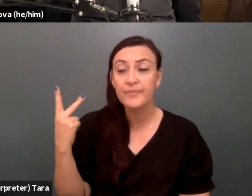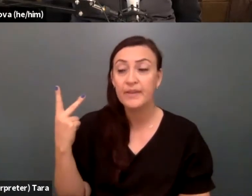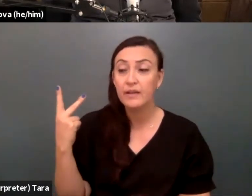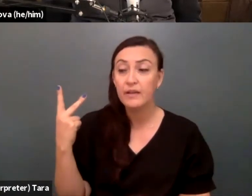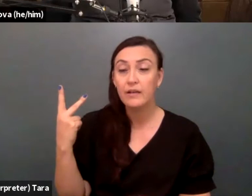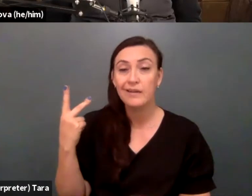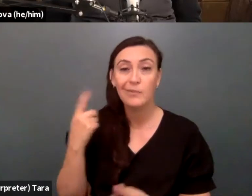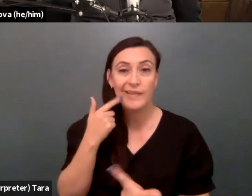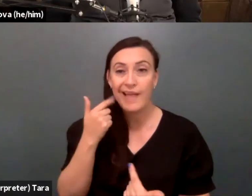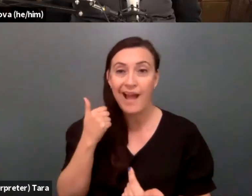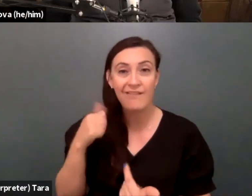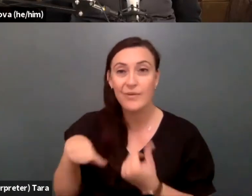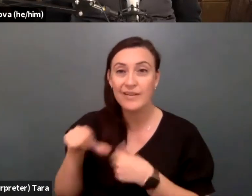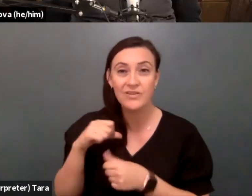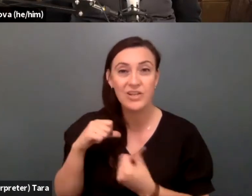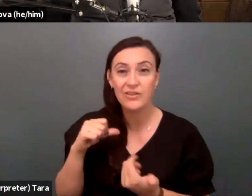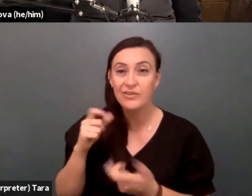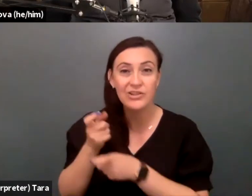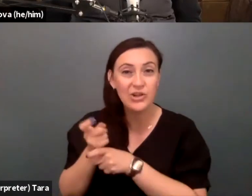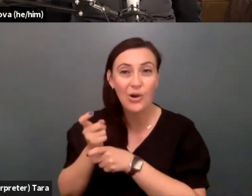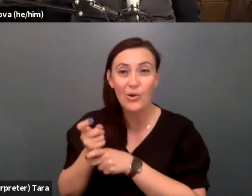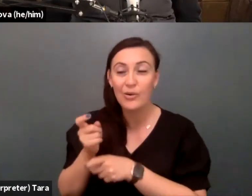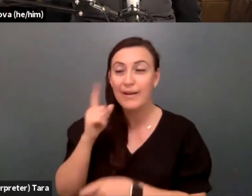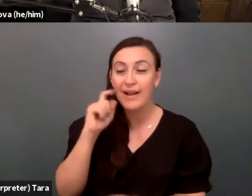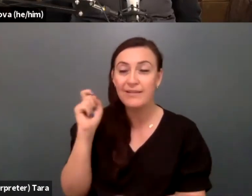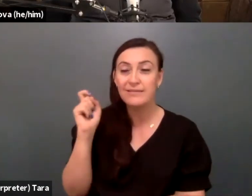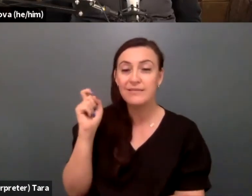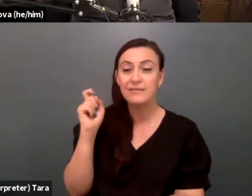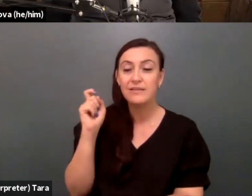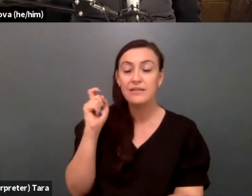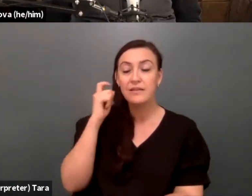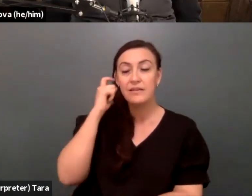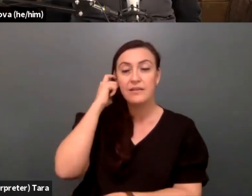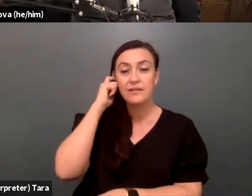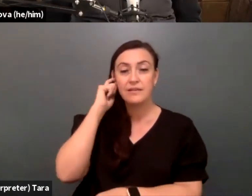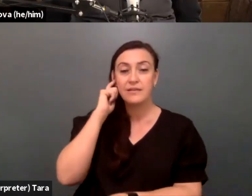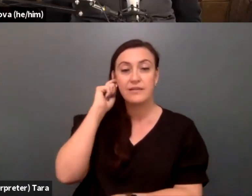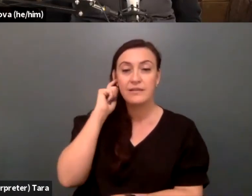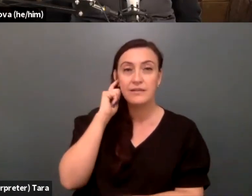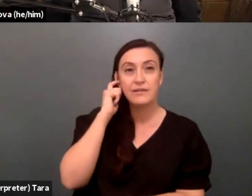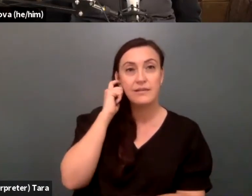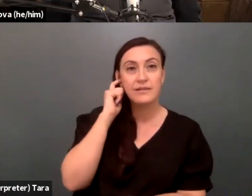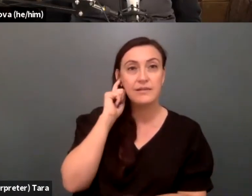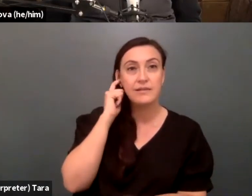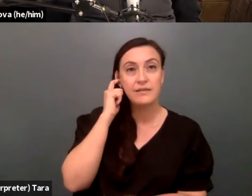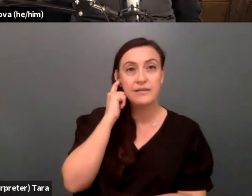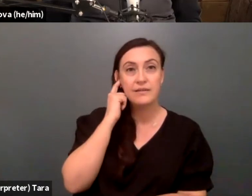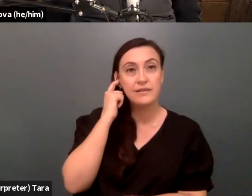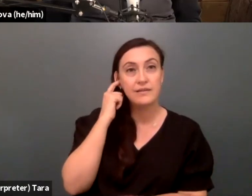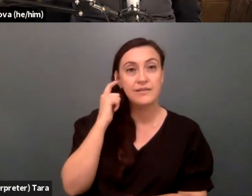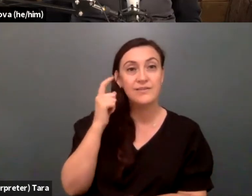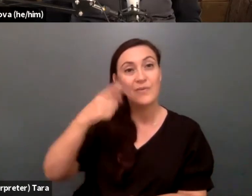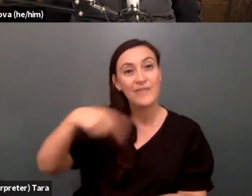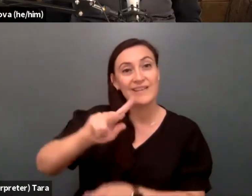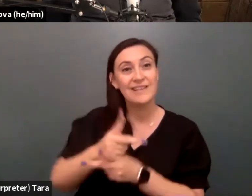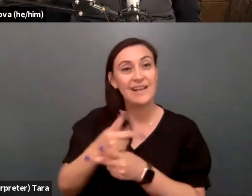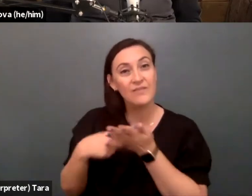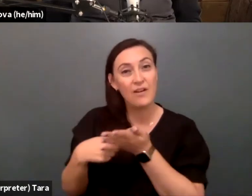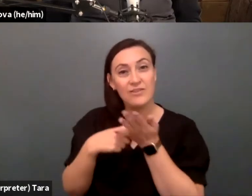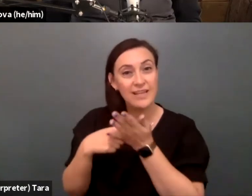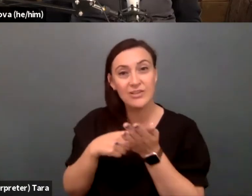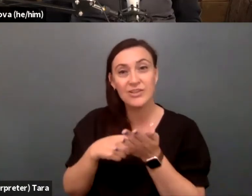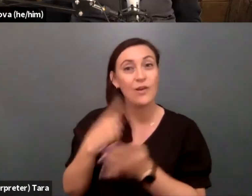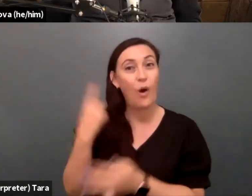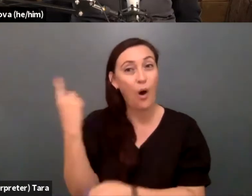laugh and joke quite a bit about the fact that at the end of every one of these conversations,